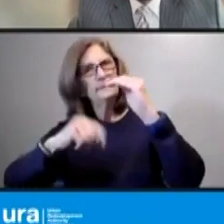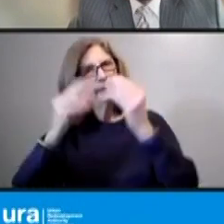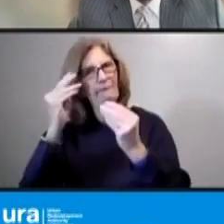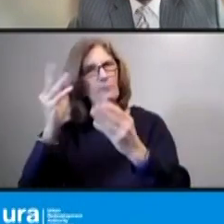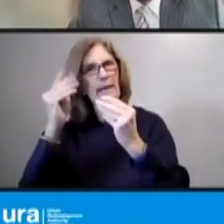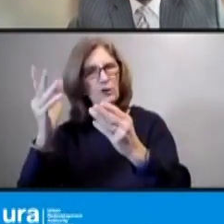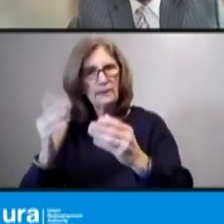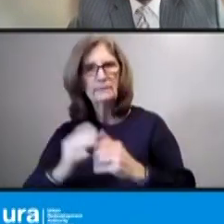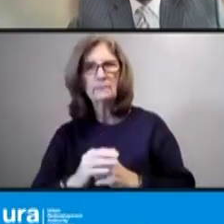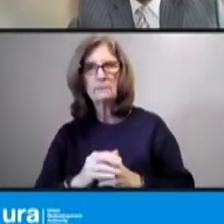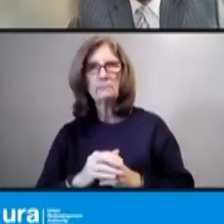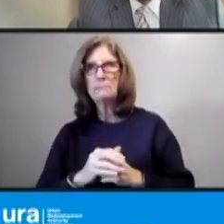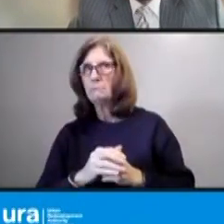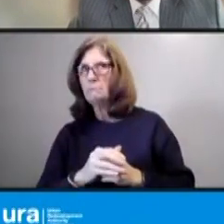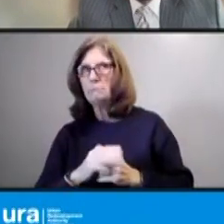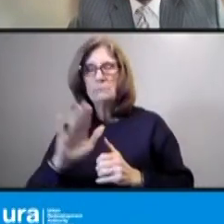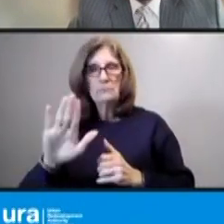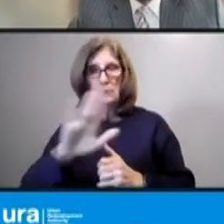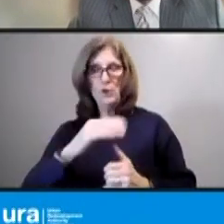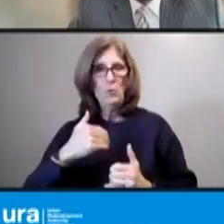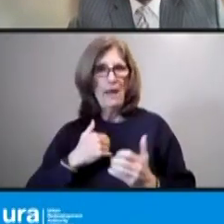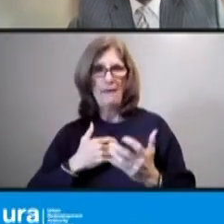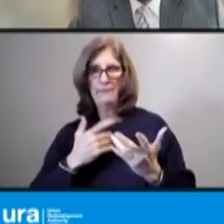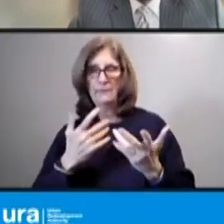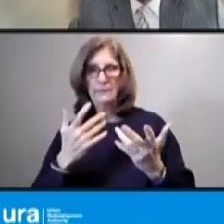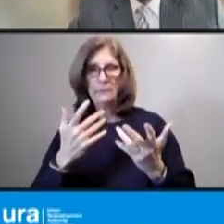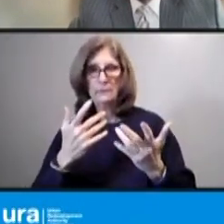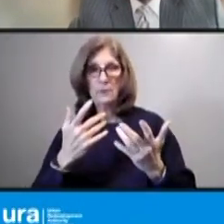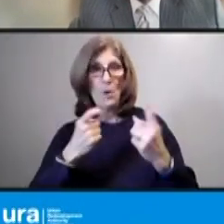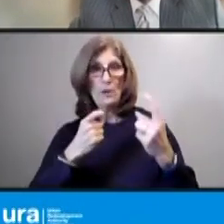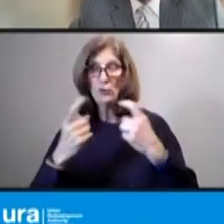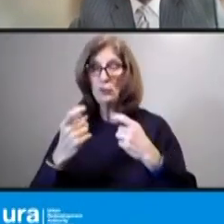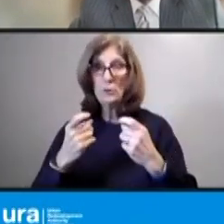Any initial questions in regard to any of that?